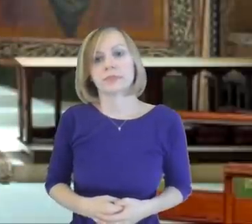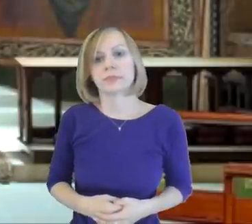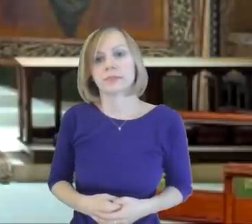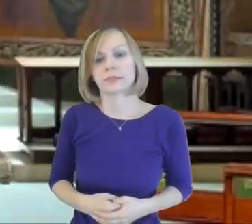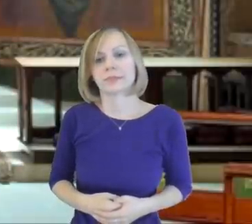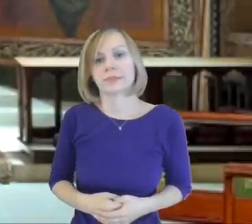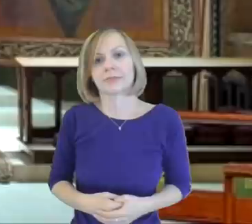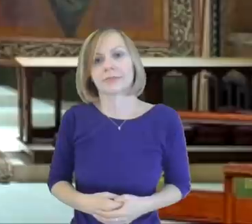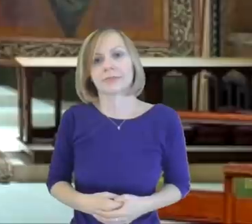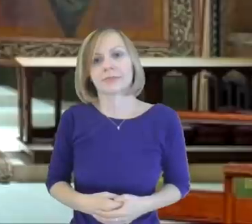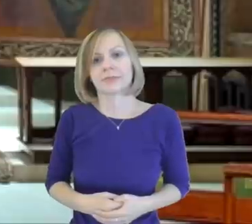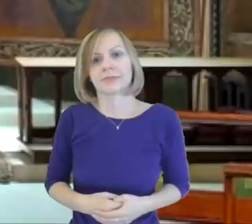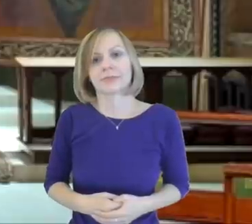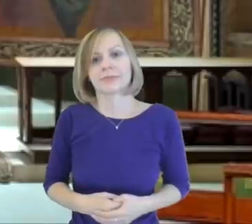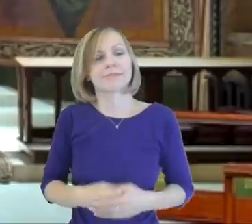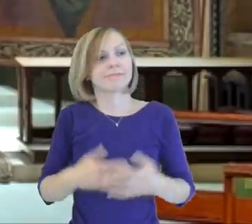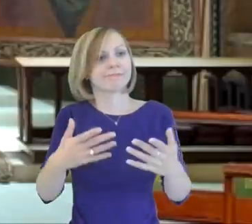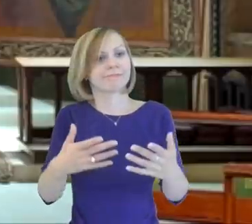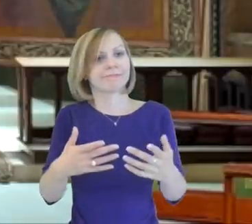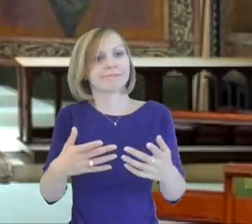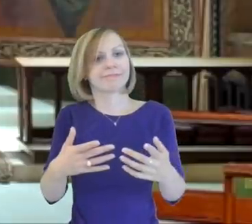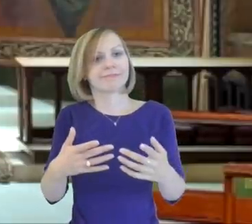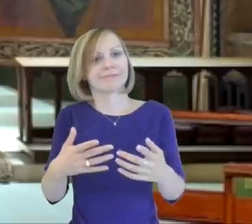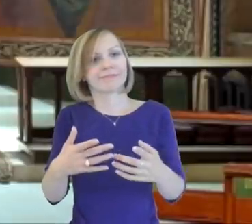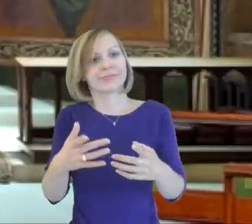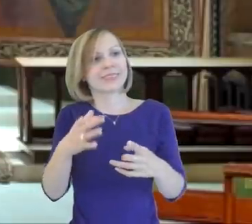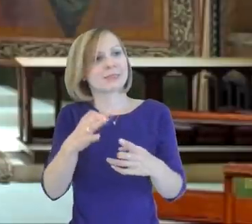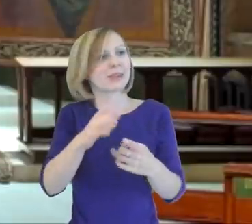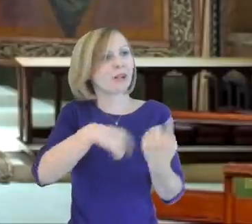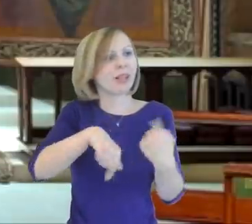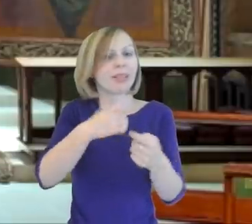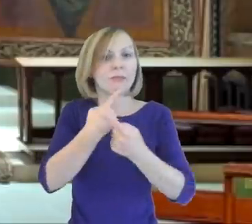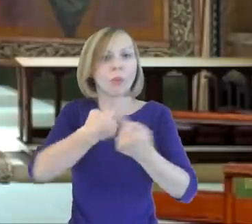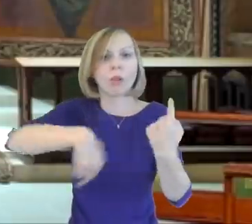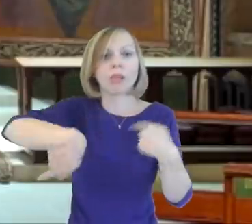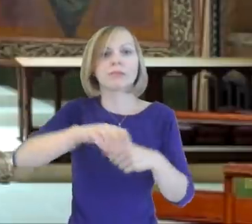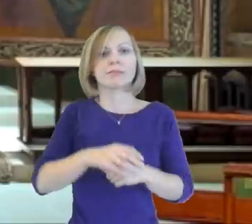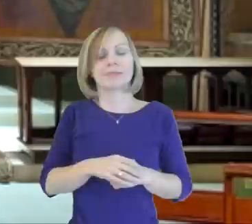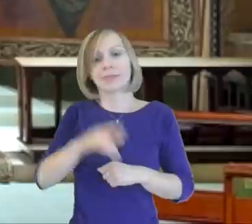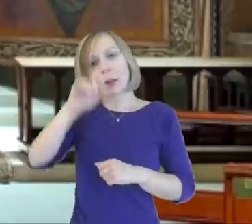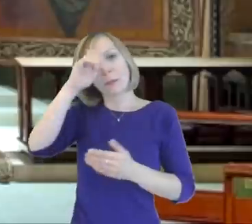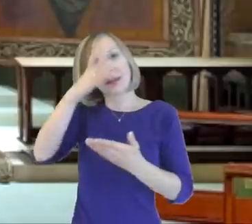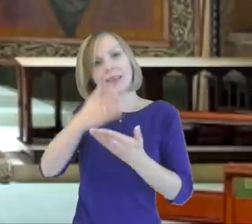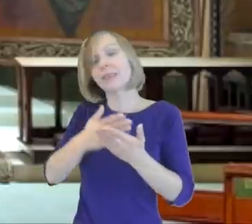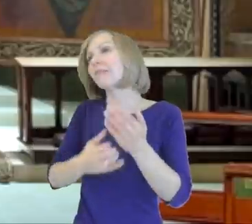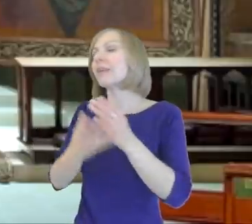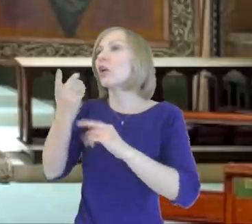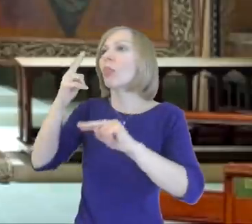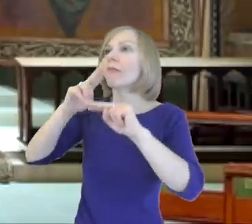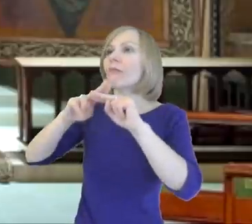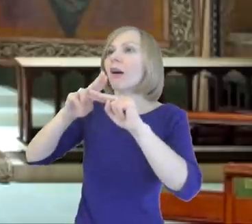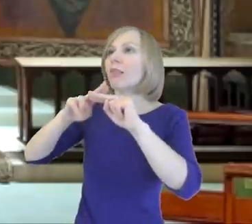a special word and note for the public at large. I believe in God the Father